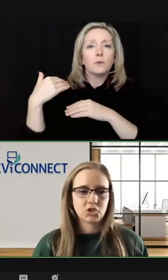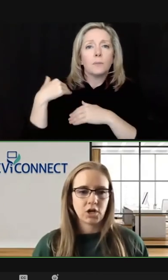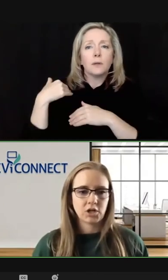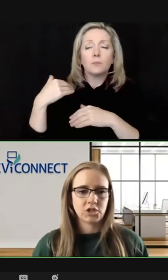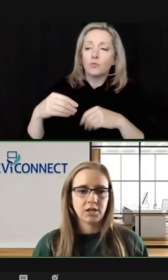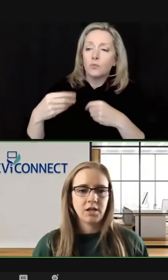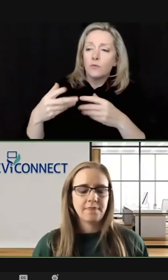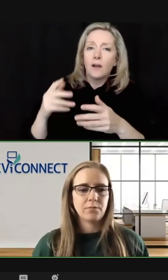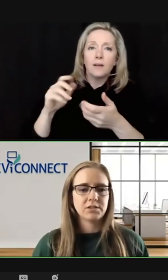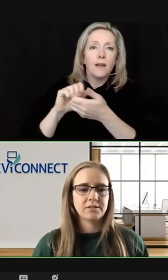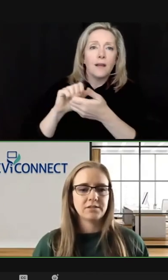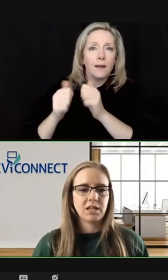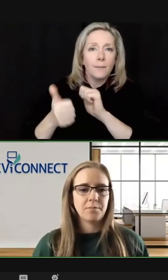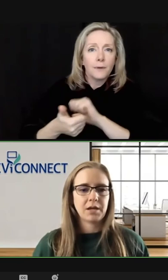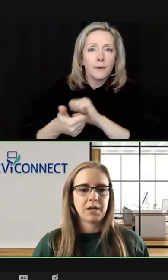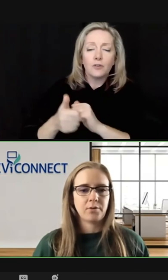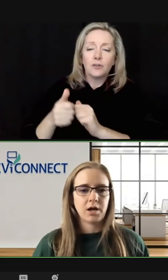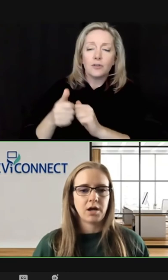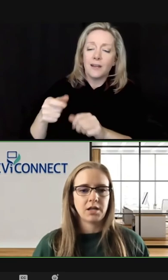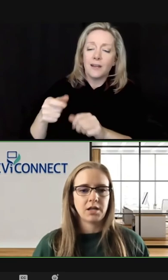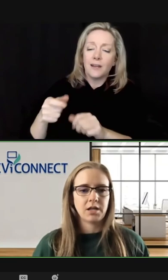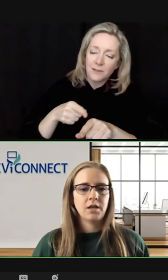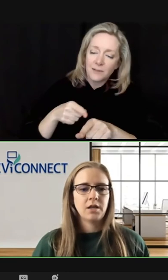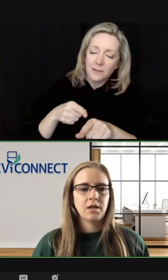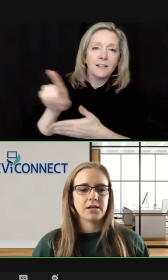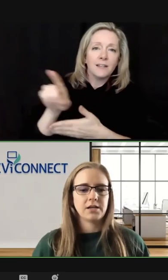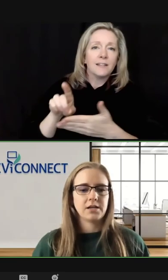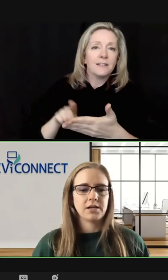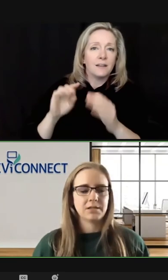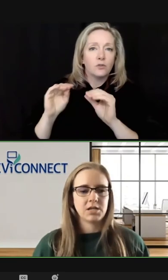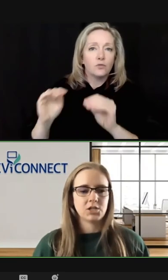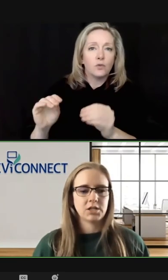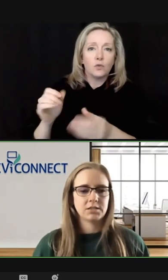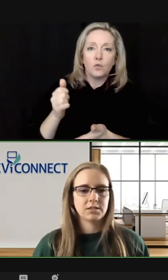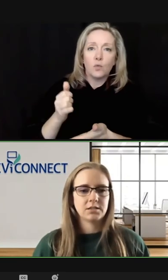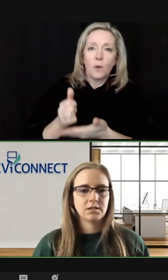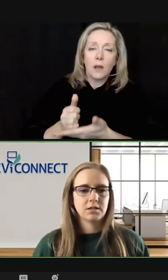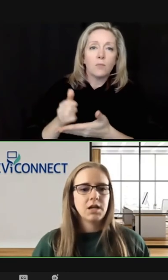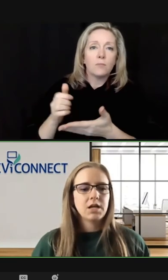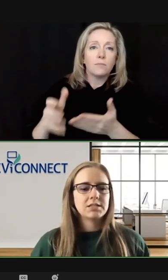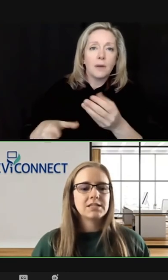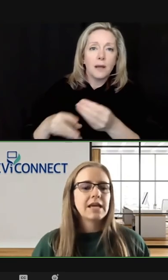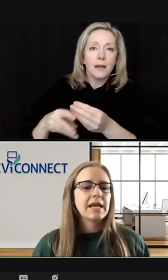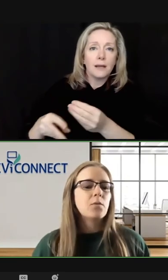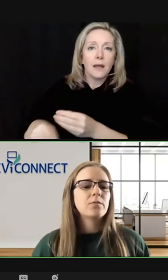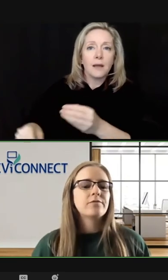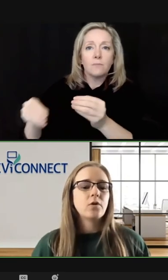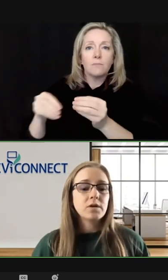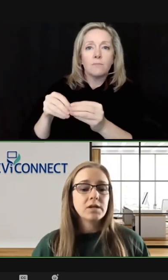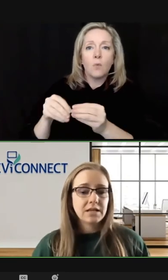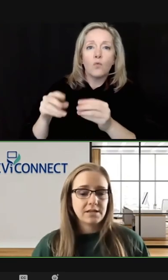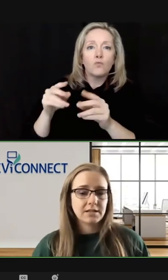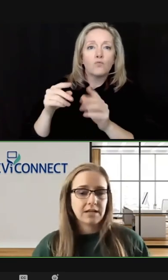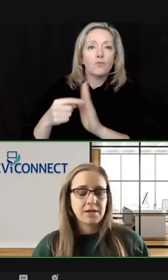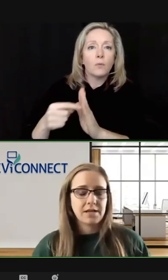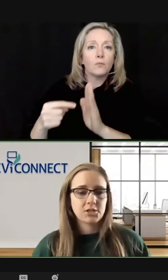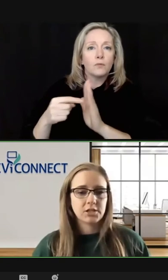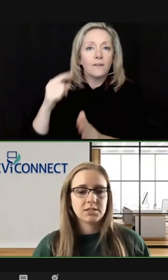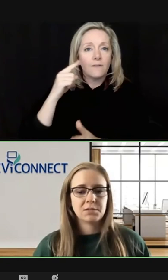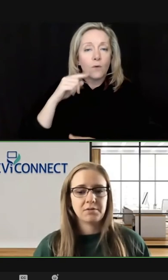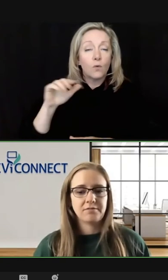design instruction that will develop and broaden the child's representations. Today, we will focus on